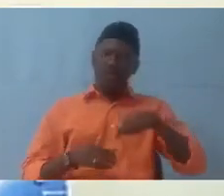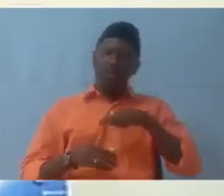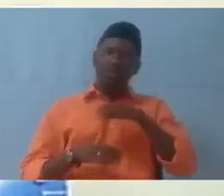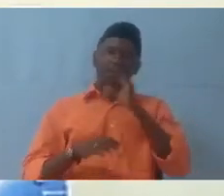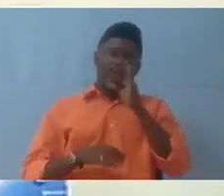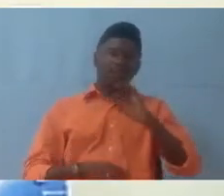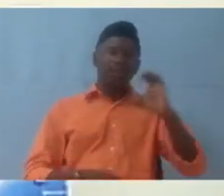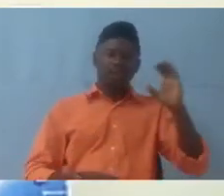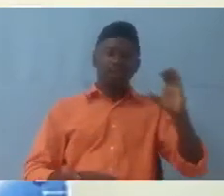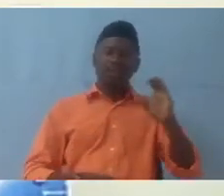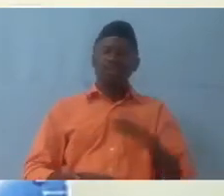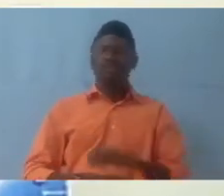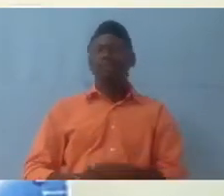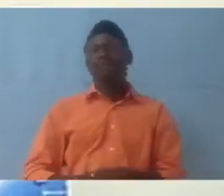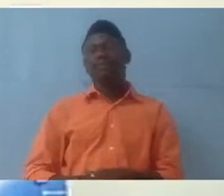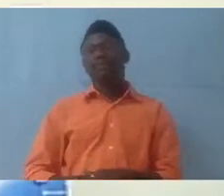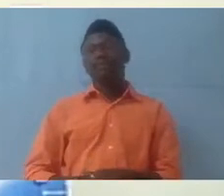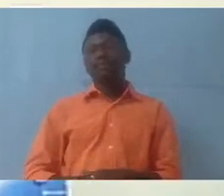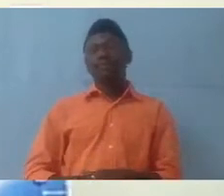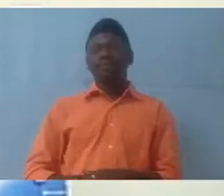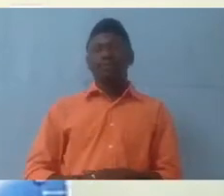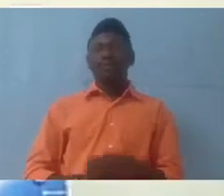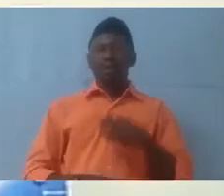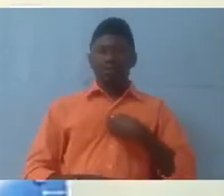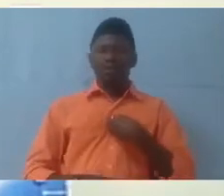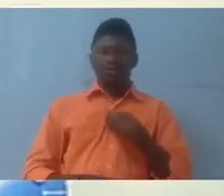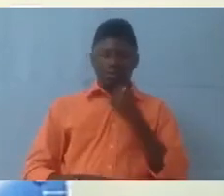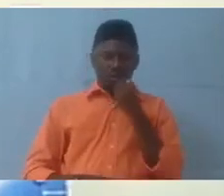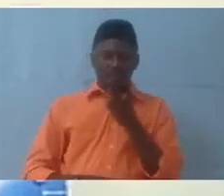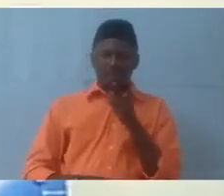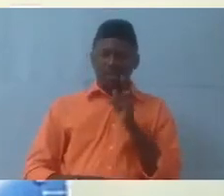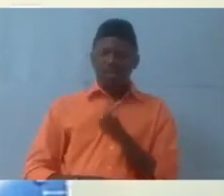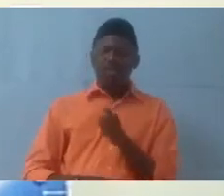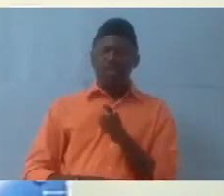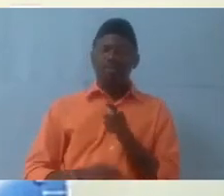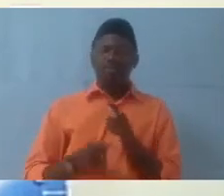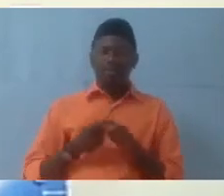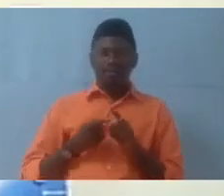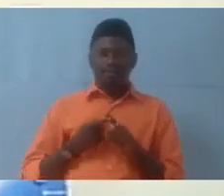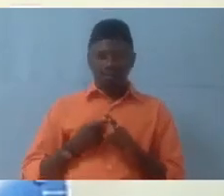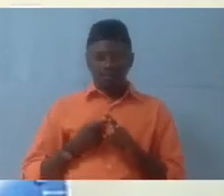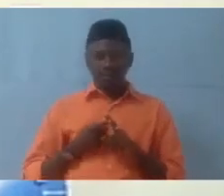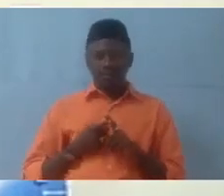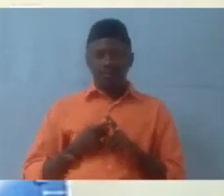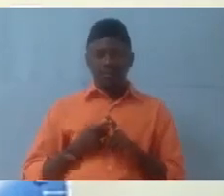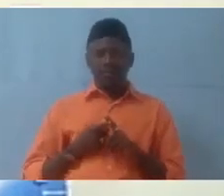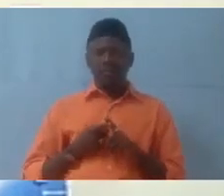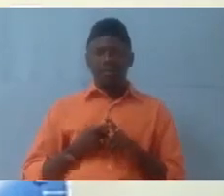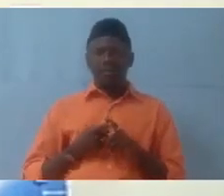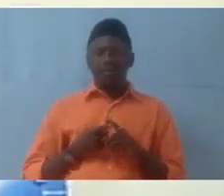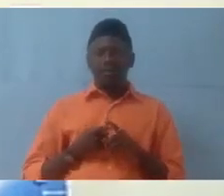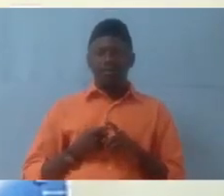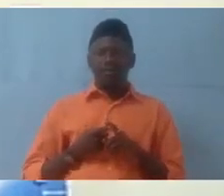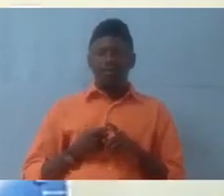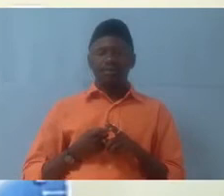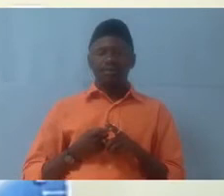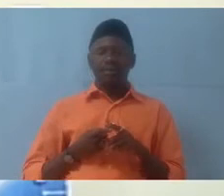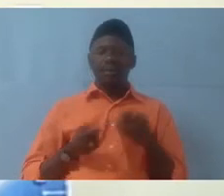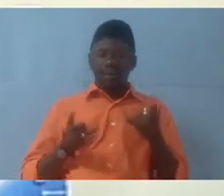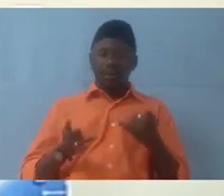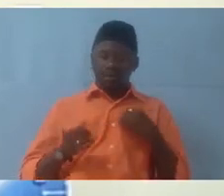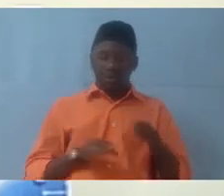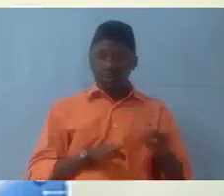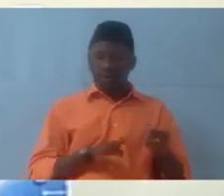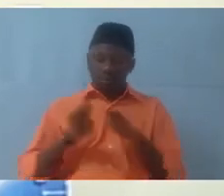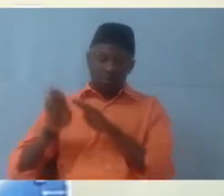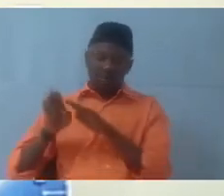Ak mbolem ño xamne ñu ngi liggéey ci TRRC. I will want to say that dama bëgga wax né since we are moving towards